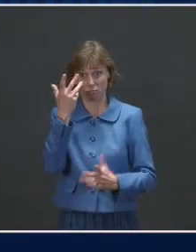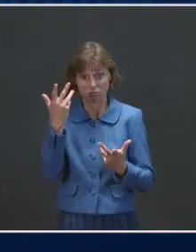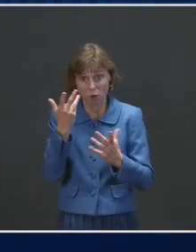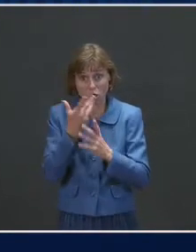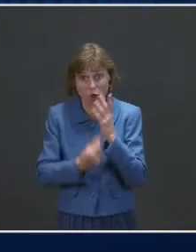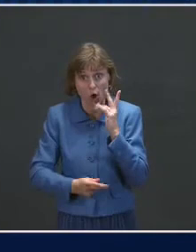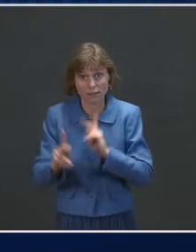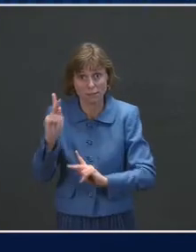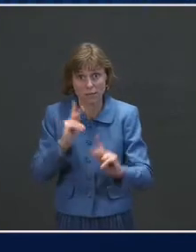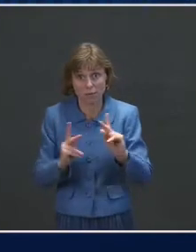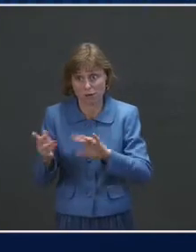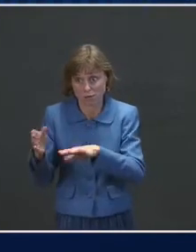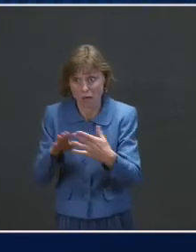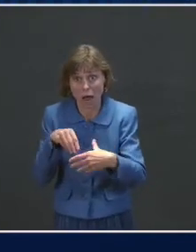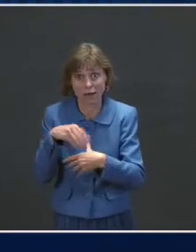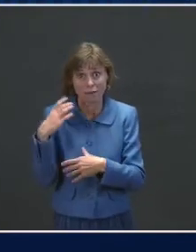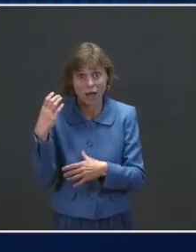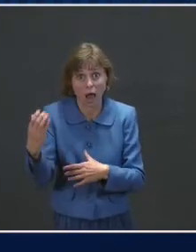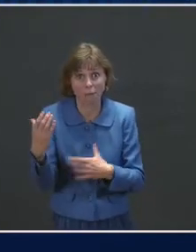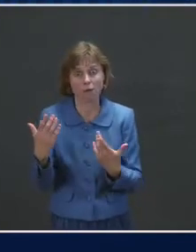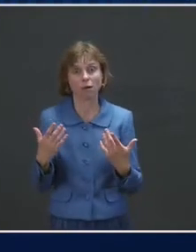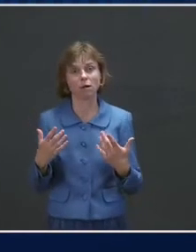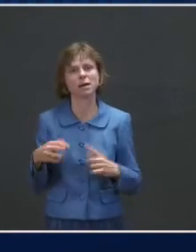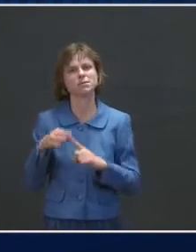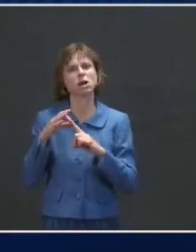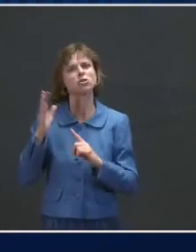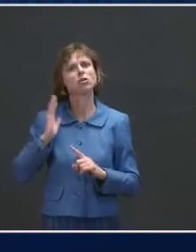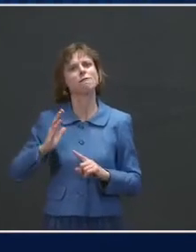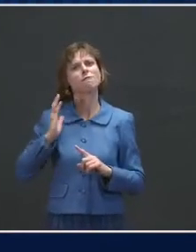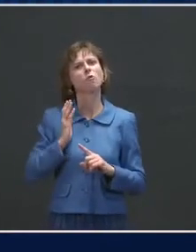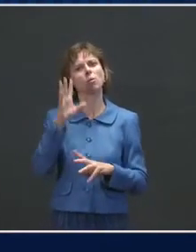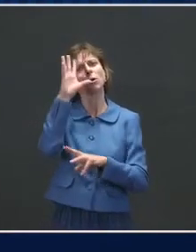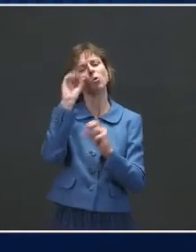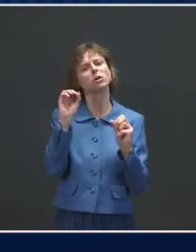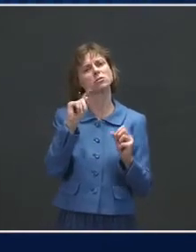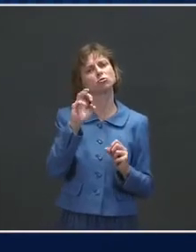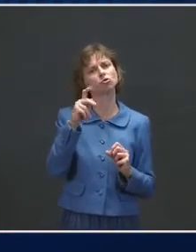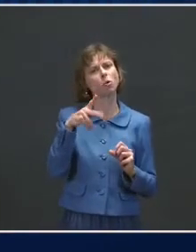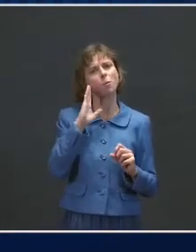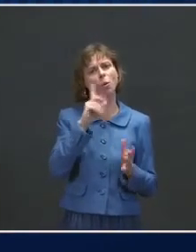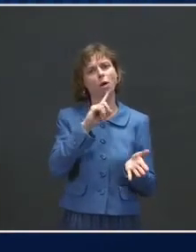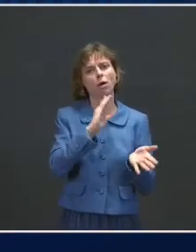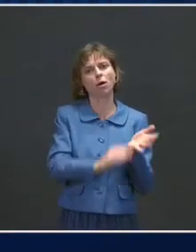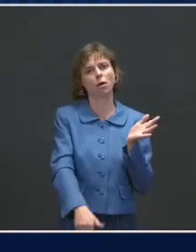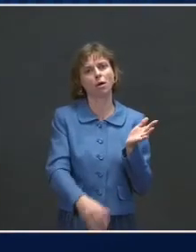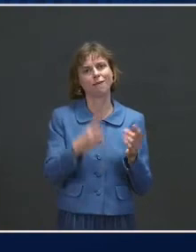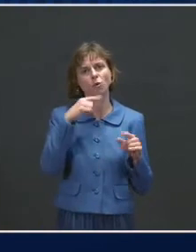not the president, former President Trump, will be possibly acquitted in this trial,